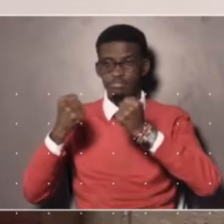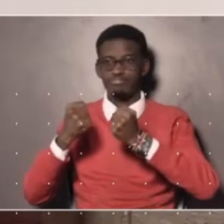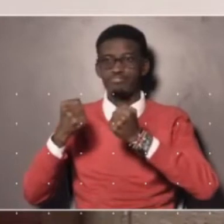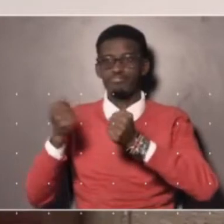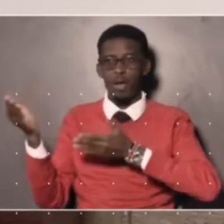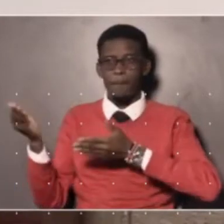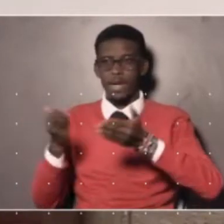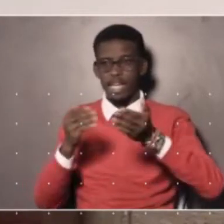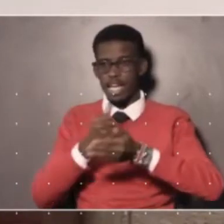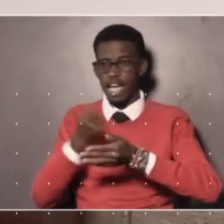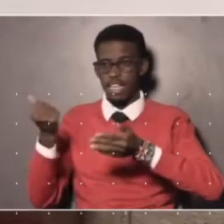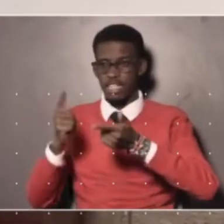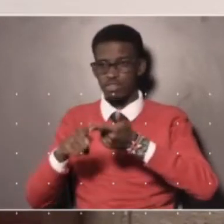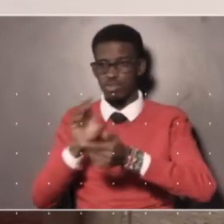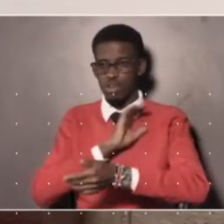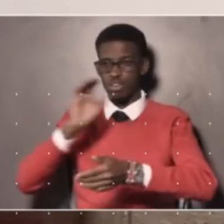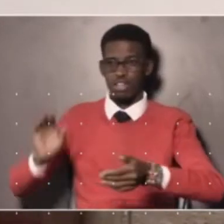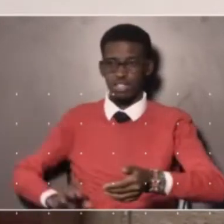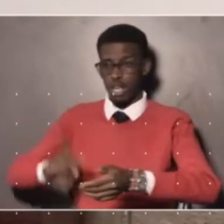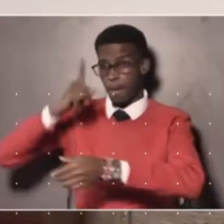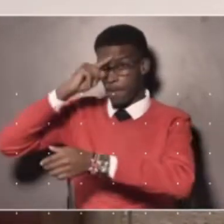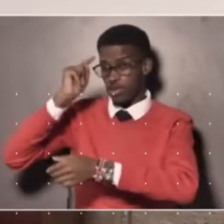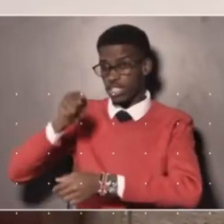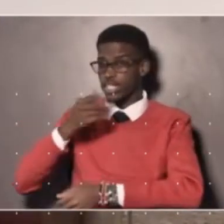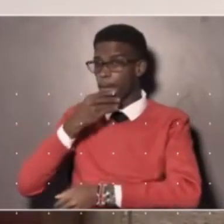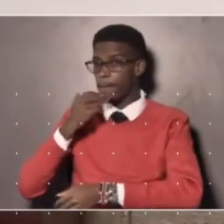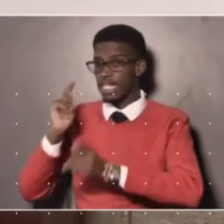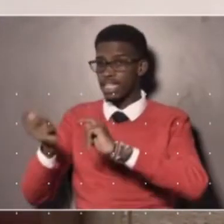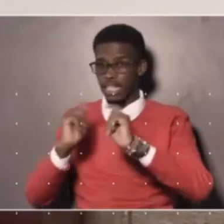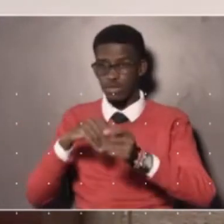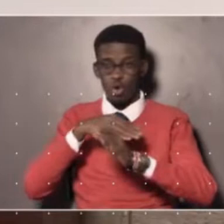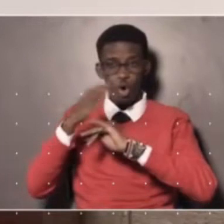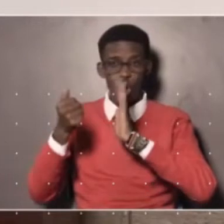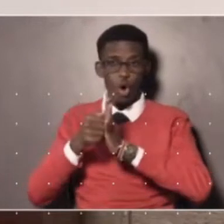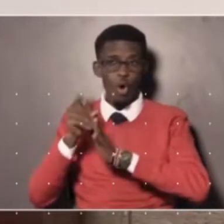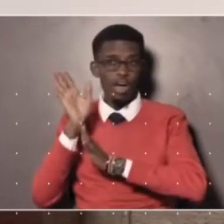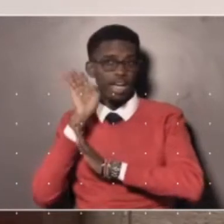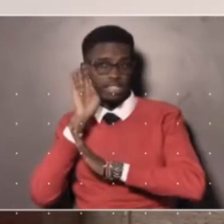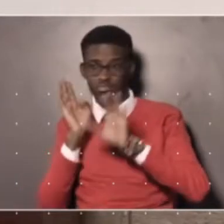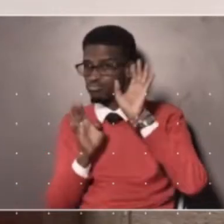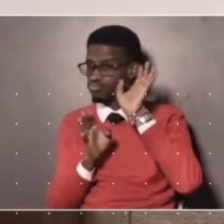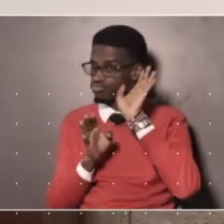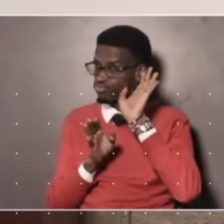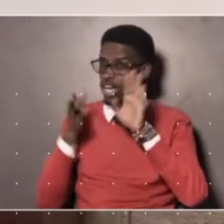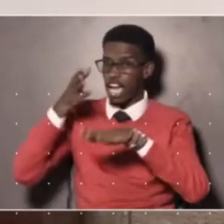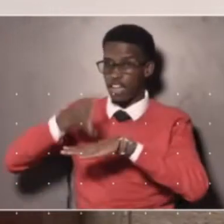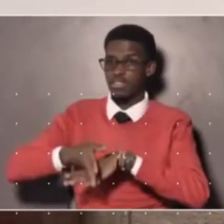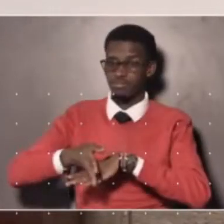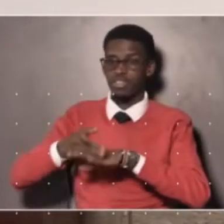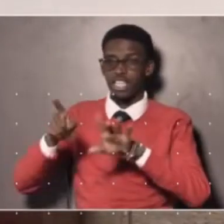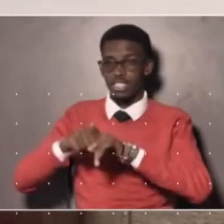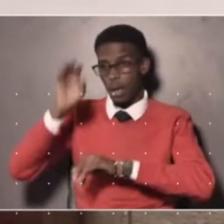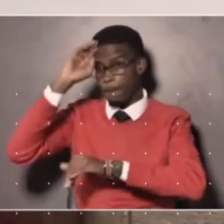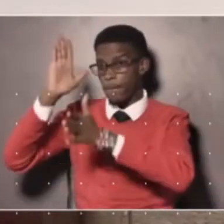to Christ. And because of Stephen's testimony, all years, all these thousands of years after, we still